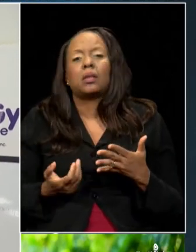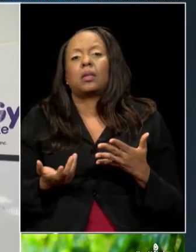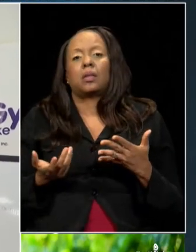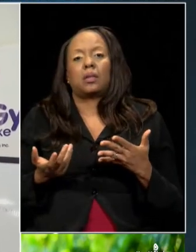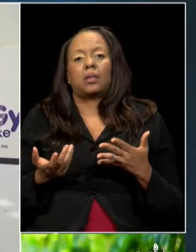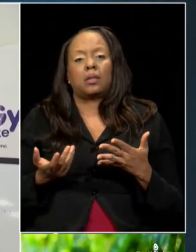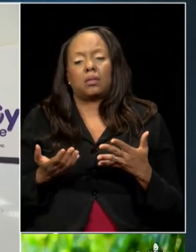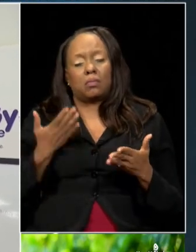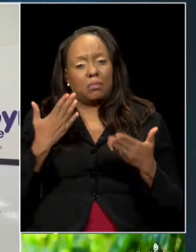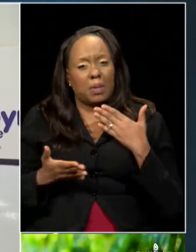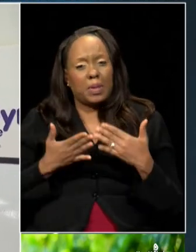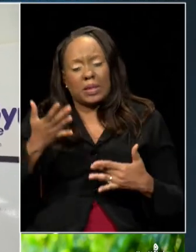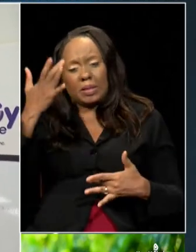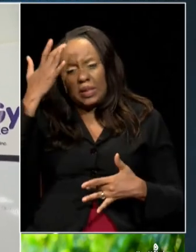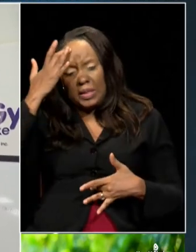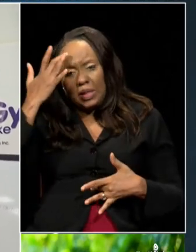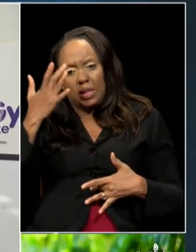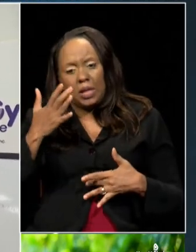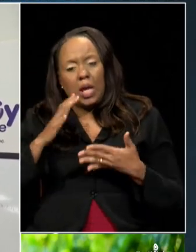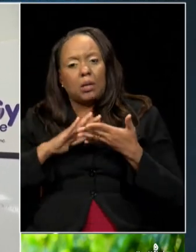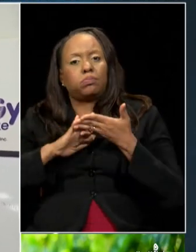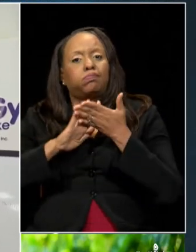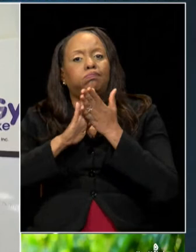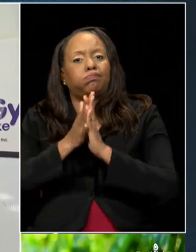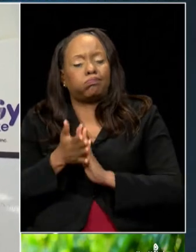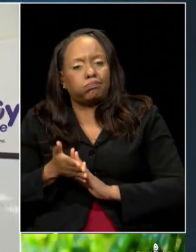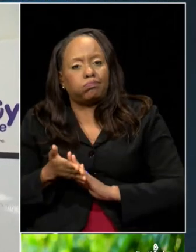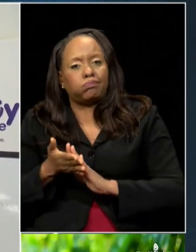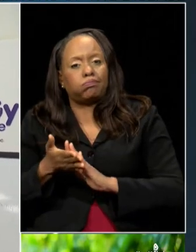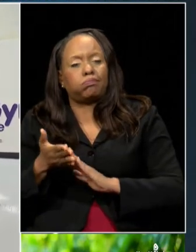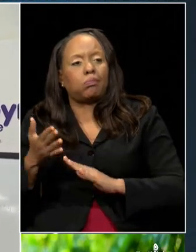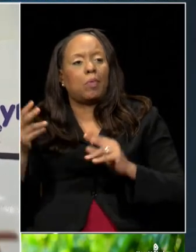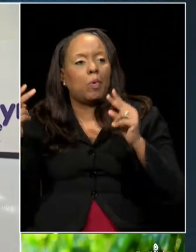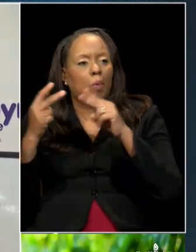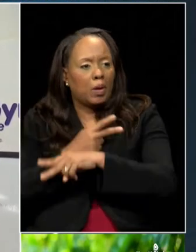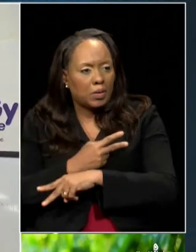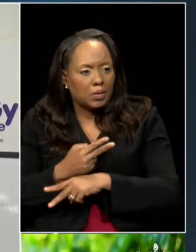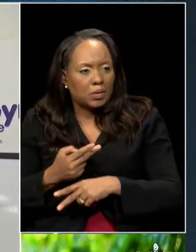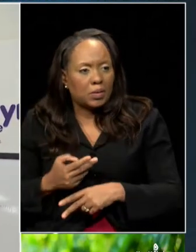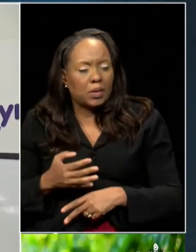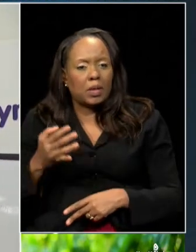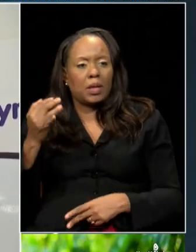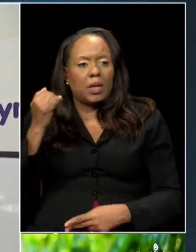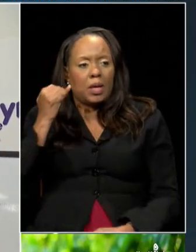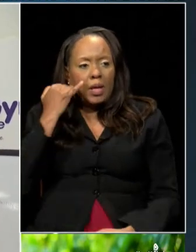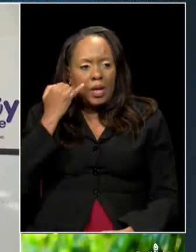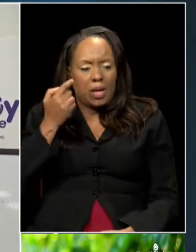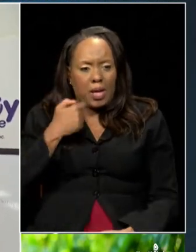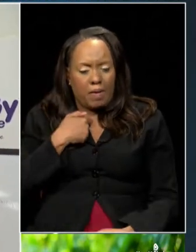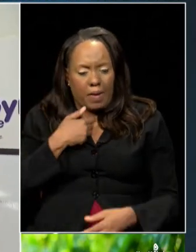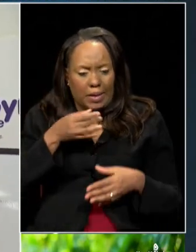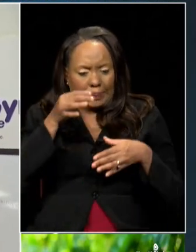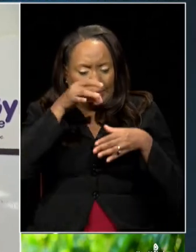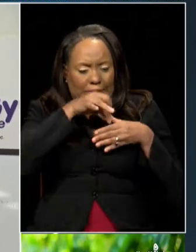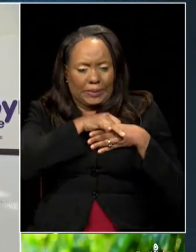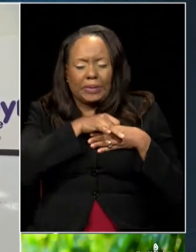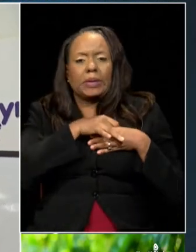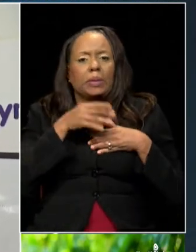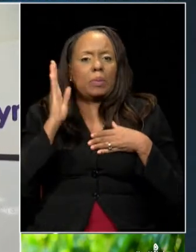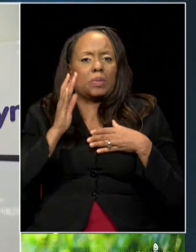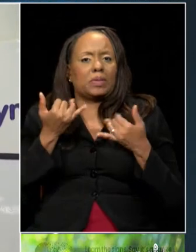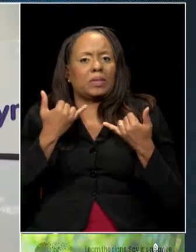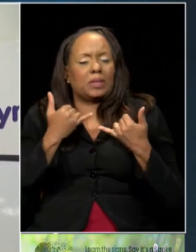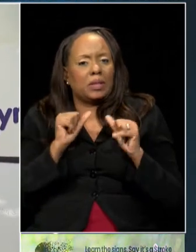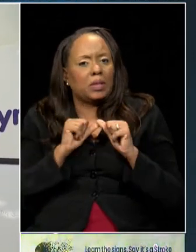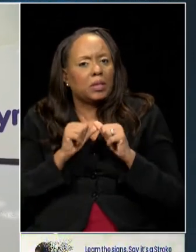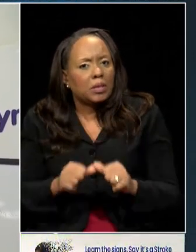of disease. That cholesterol plaque isn't going to disappear because I put a stent upstream. It's still going to continue if the